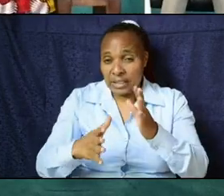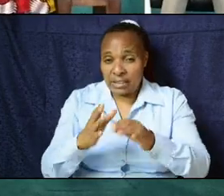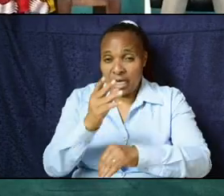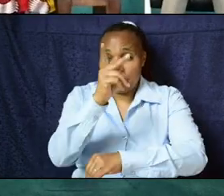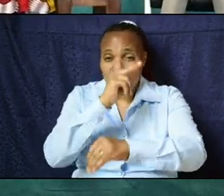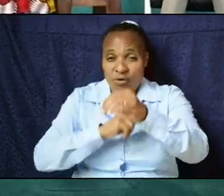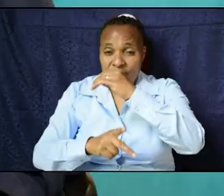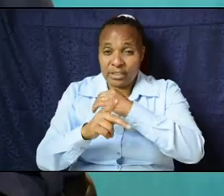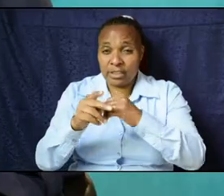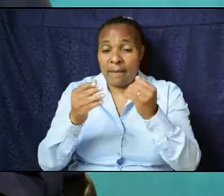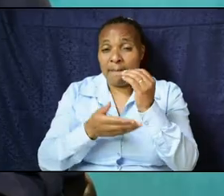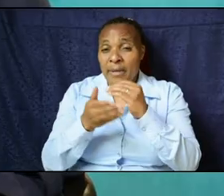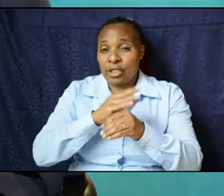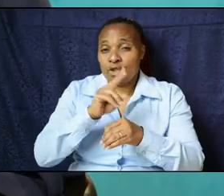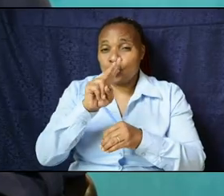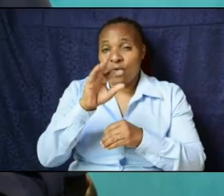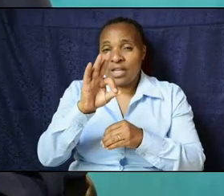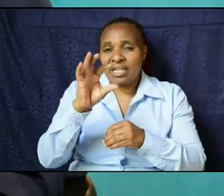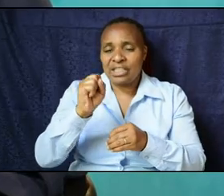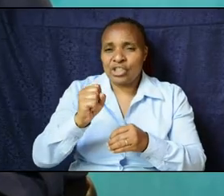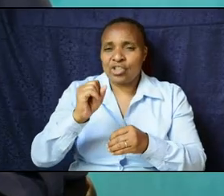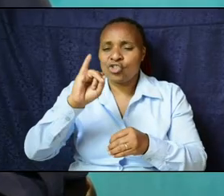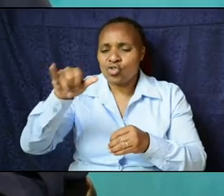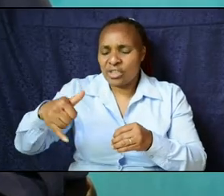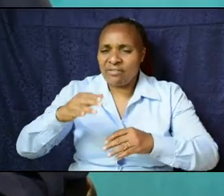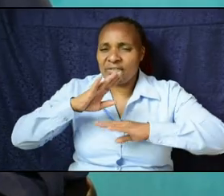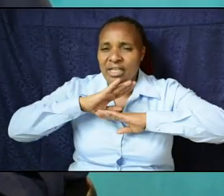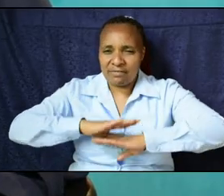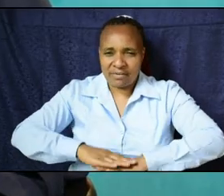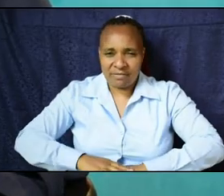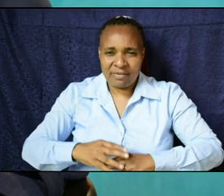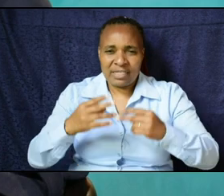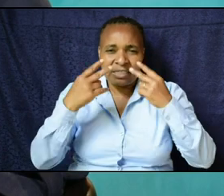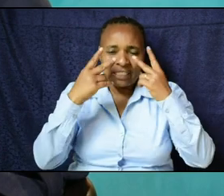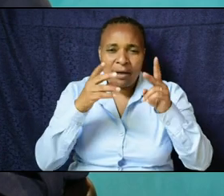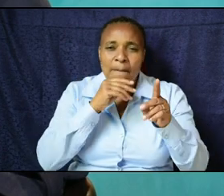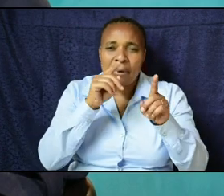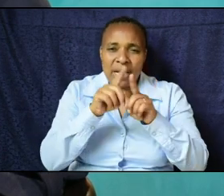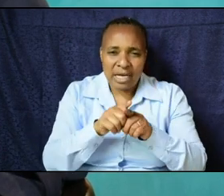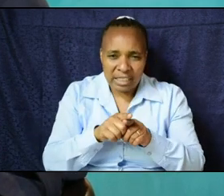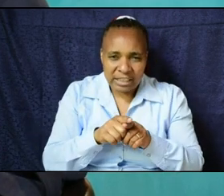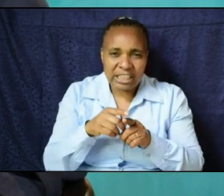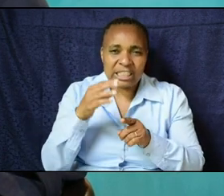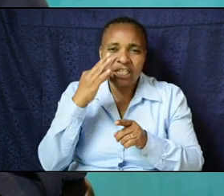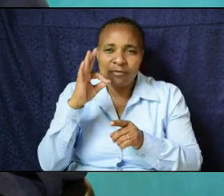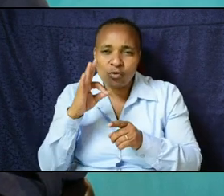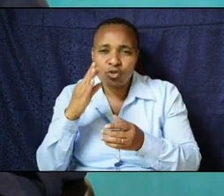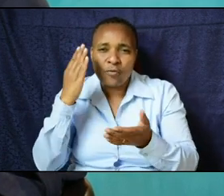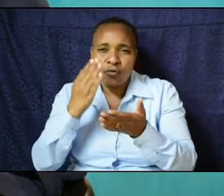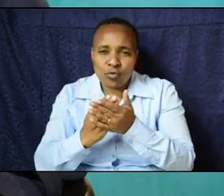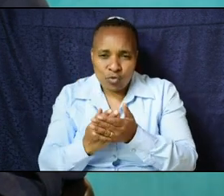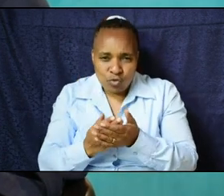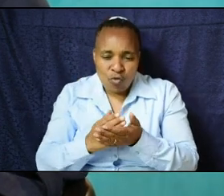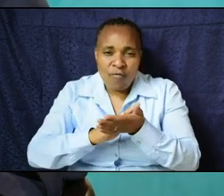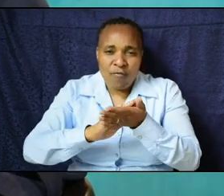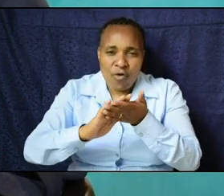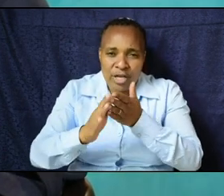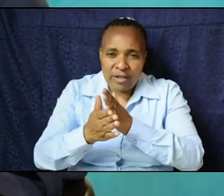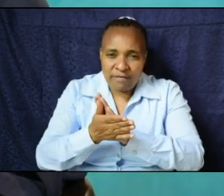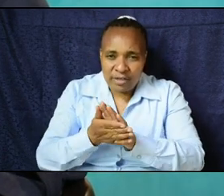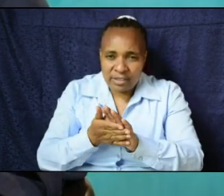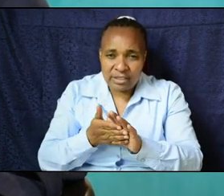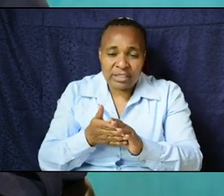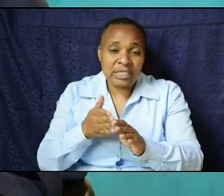230. "Joseph was satisfied. He had seen in his brothers the fruit of true repentance. Upon